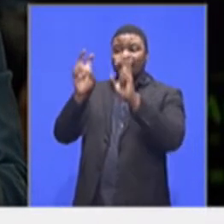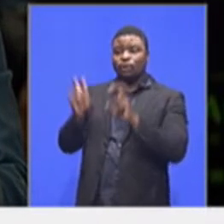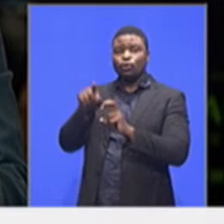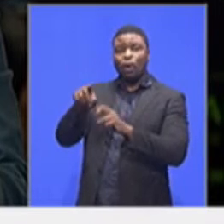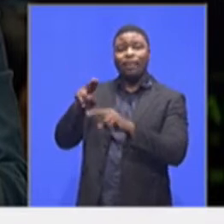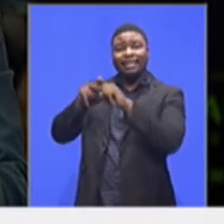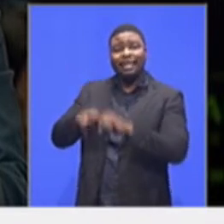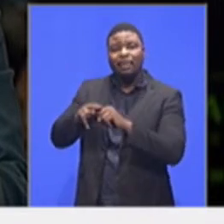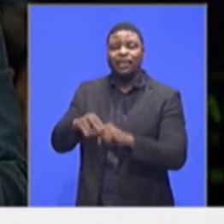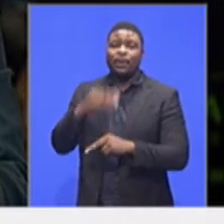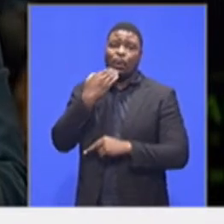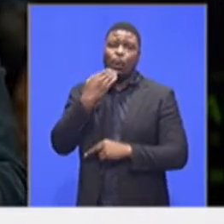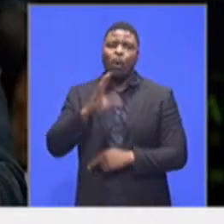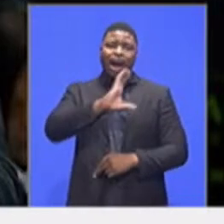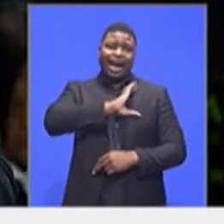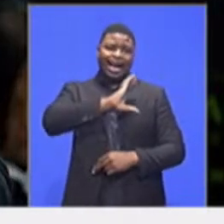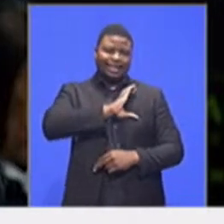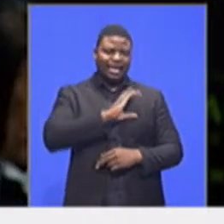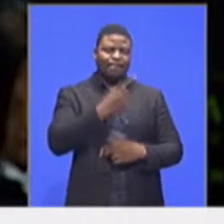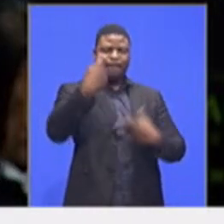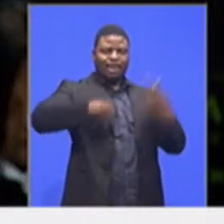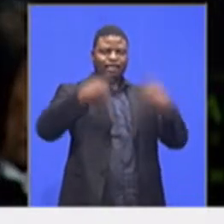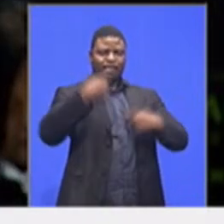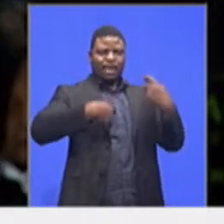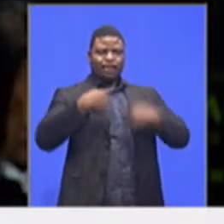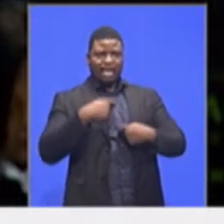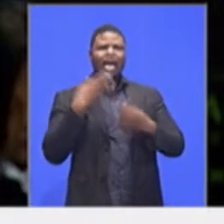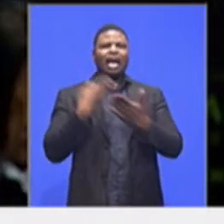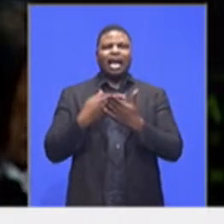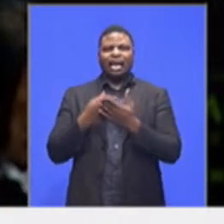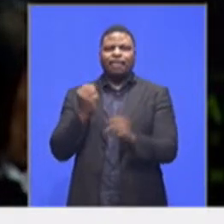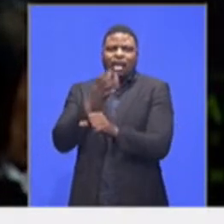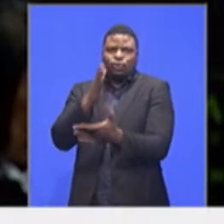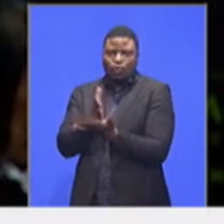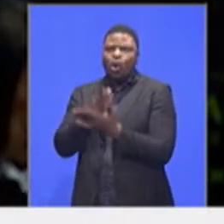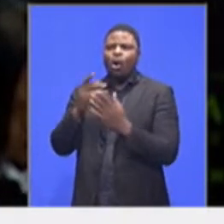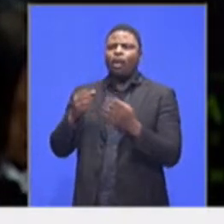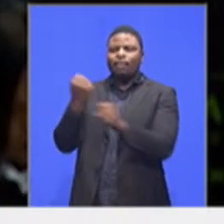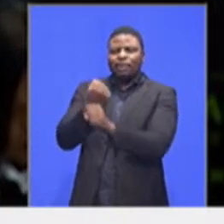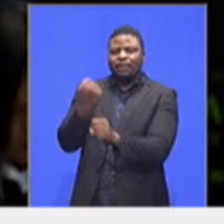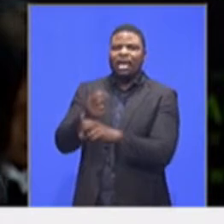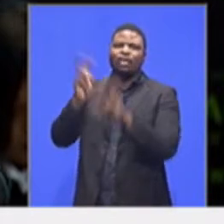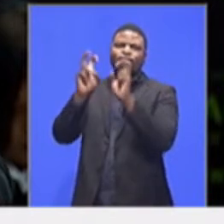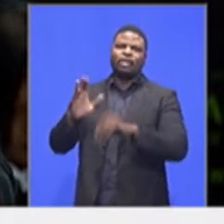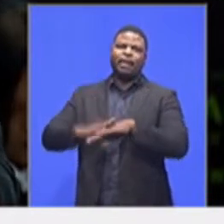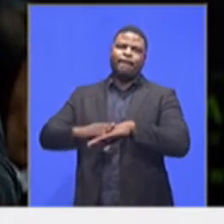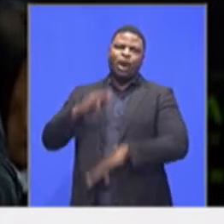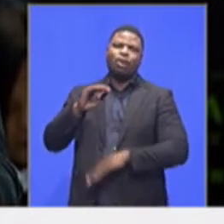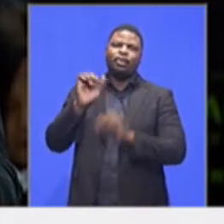customers paying their dues. National Treasury will publish details for accessing the